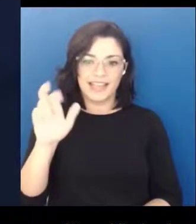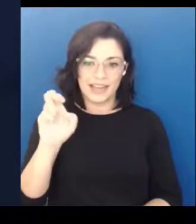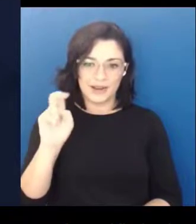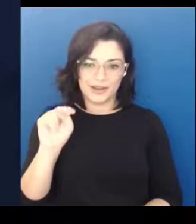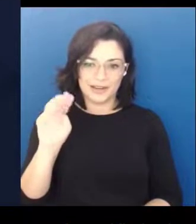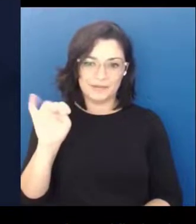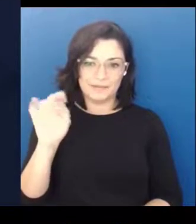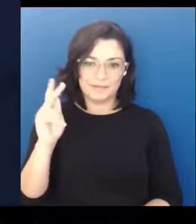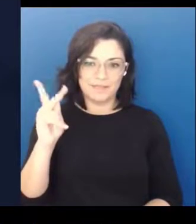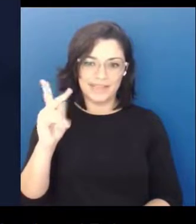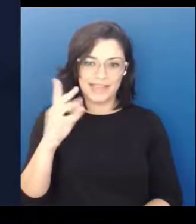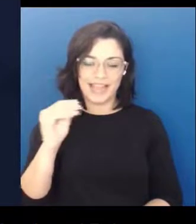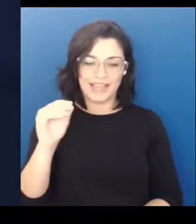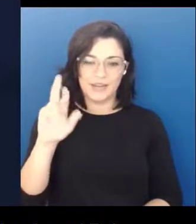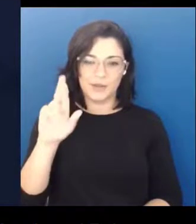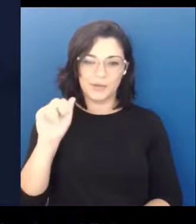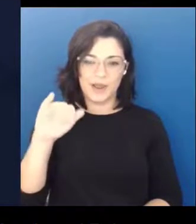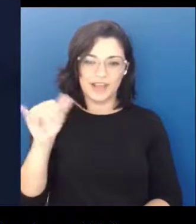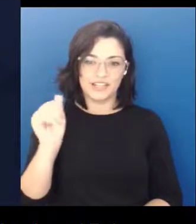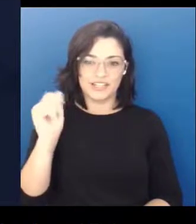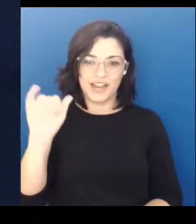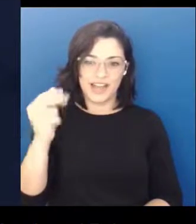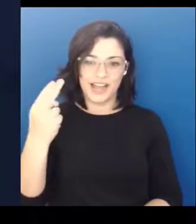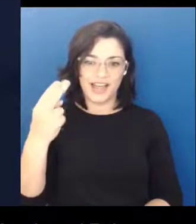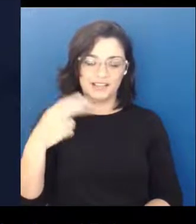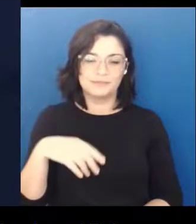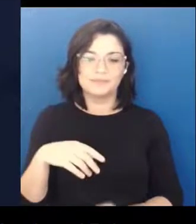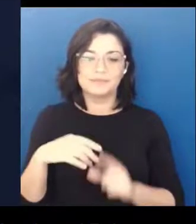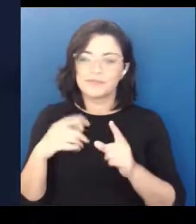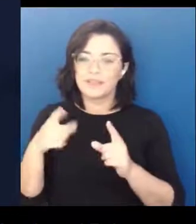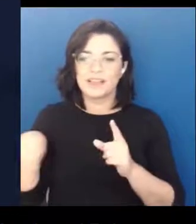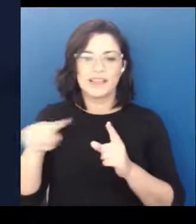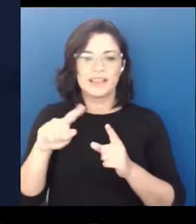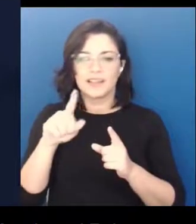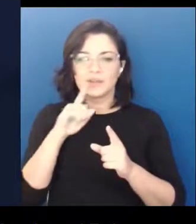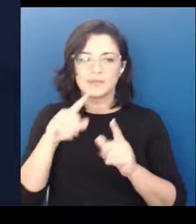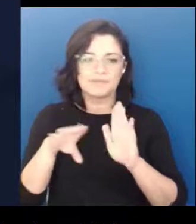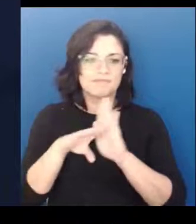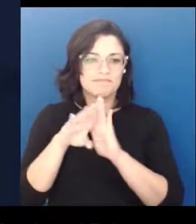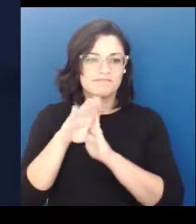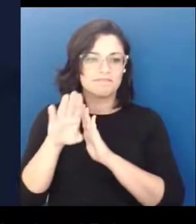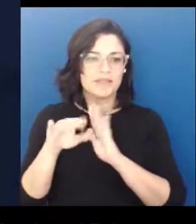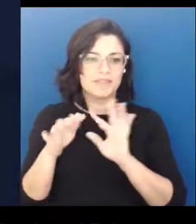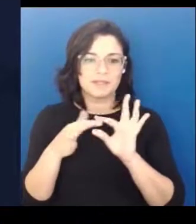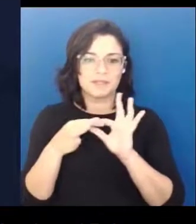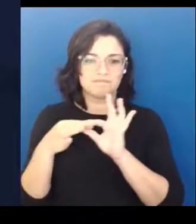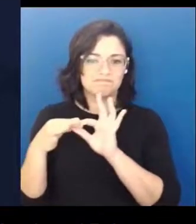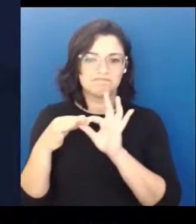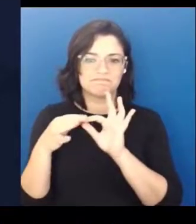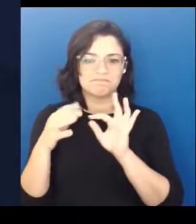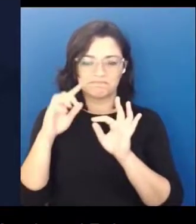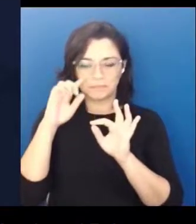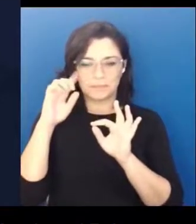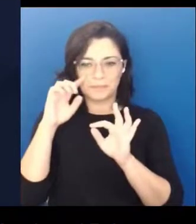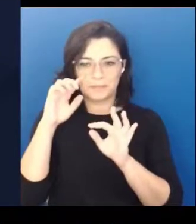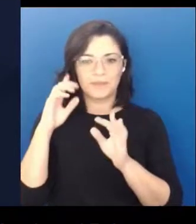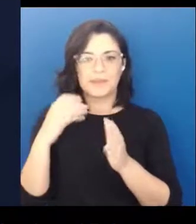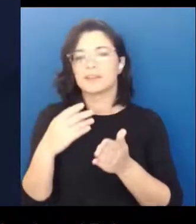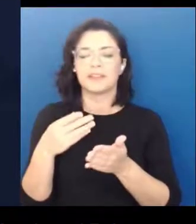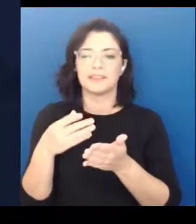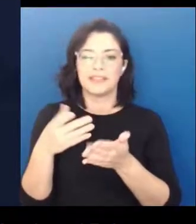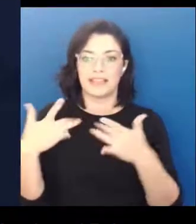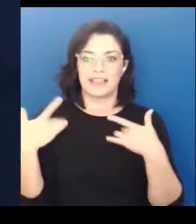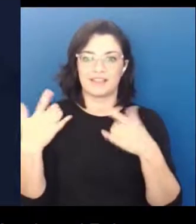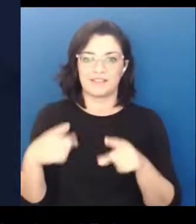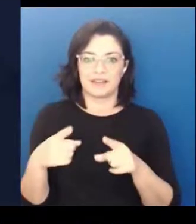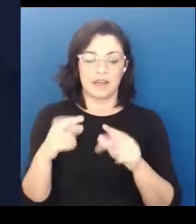the fitness fundraiser challenge that led up to this event. I hope you followed us on social media and that you helped